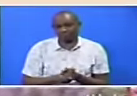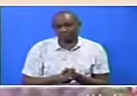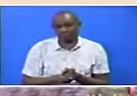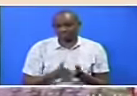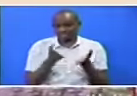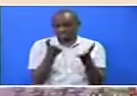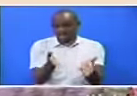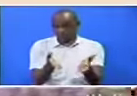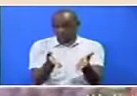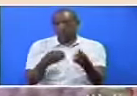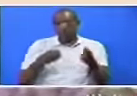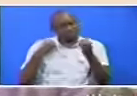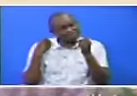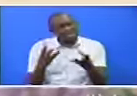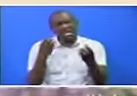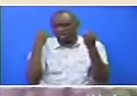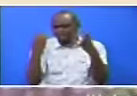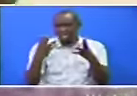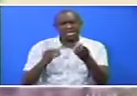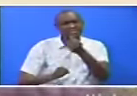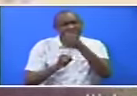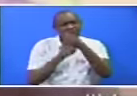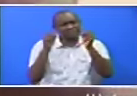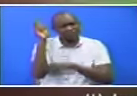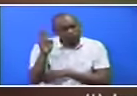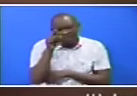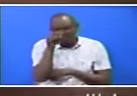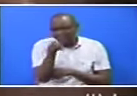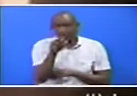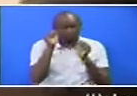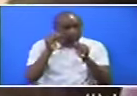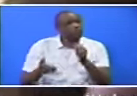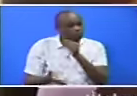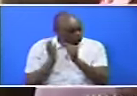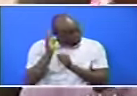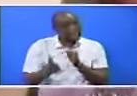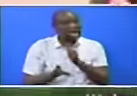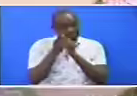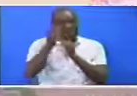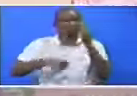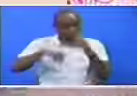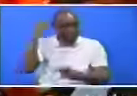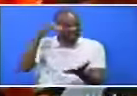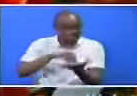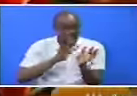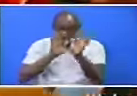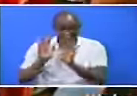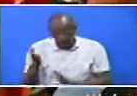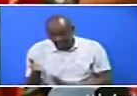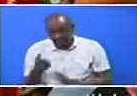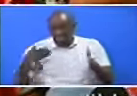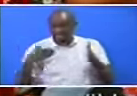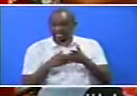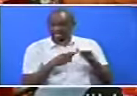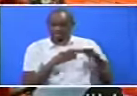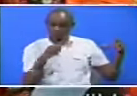The avalanche of support for the head of state may go a long way in boosting his re-election campaign against his